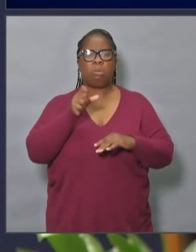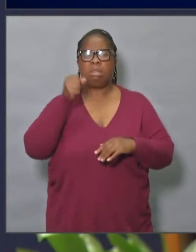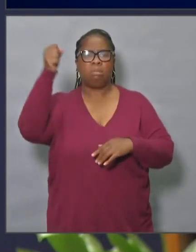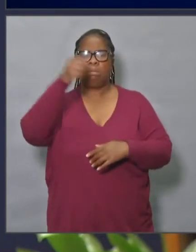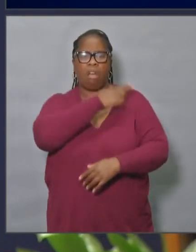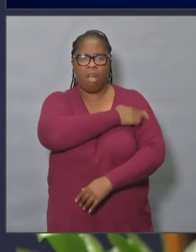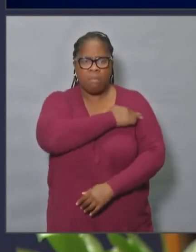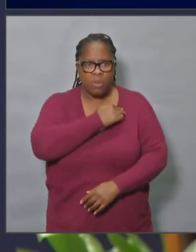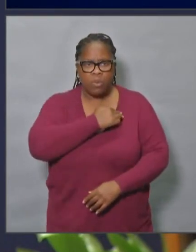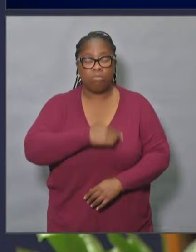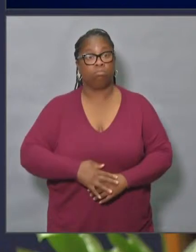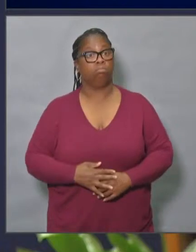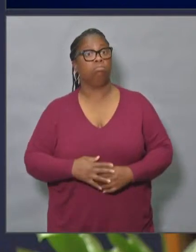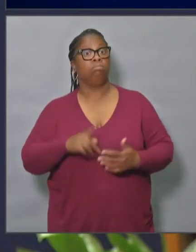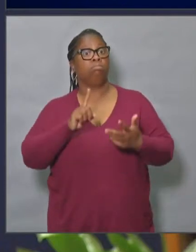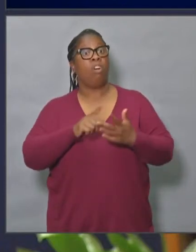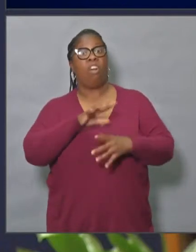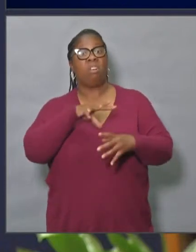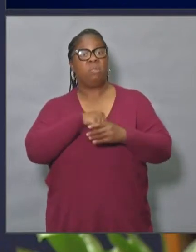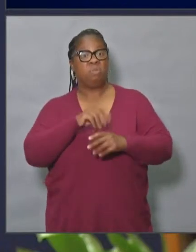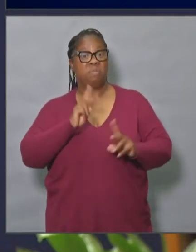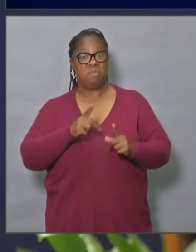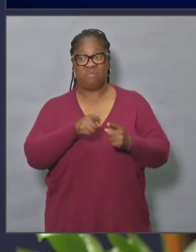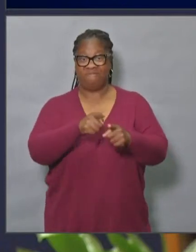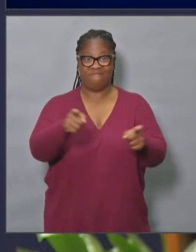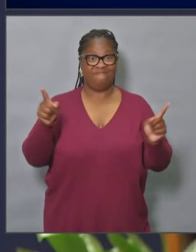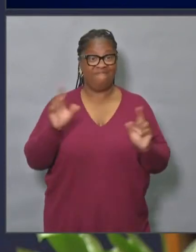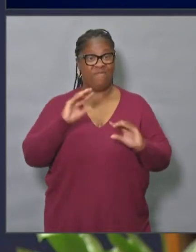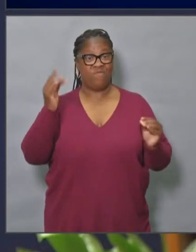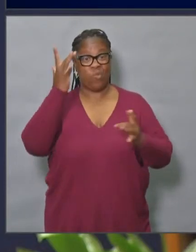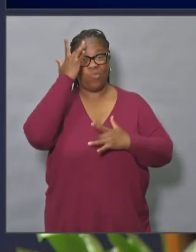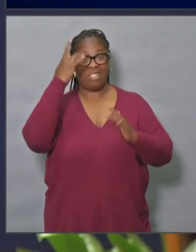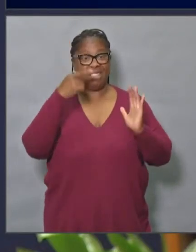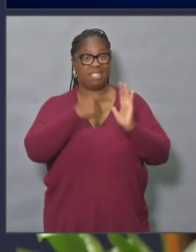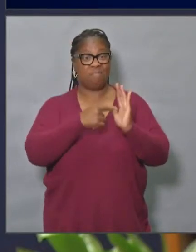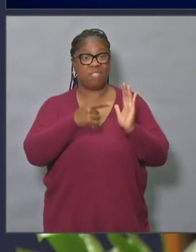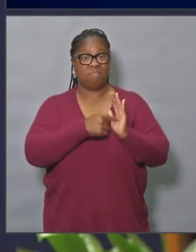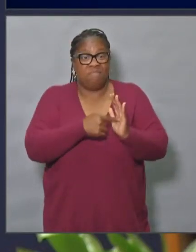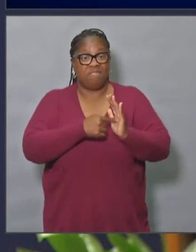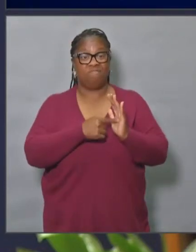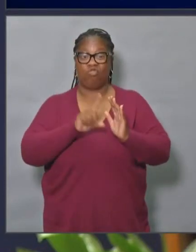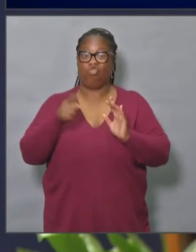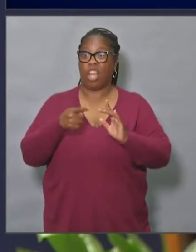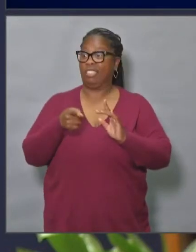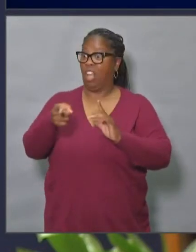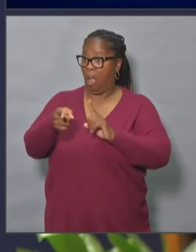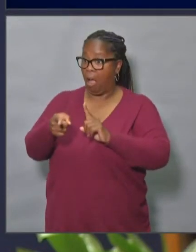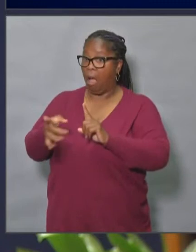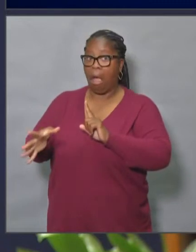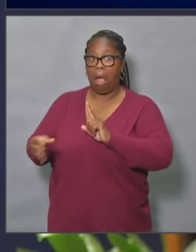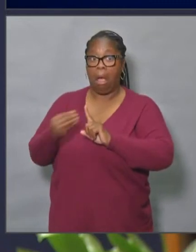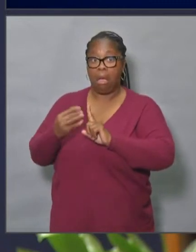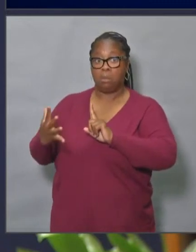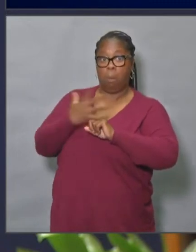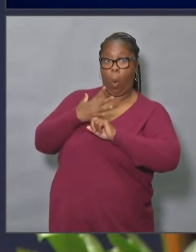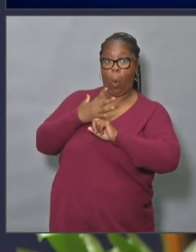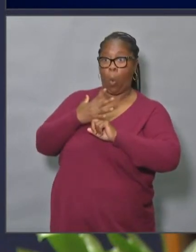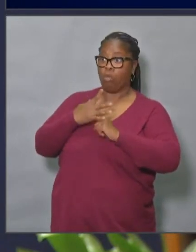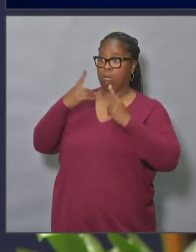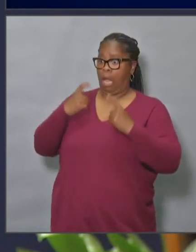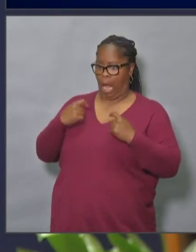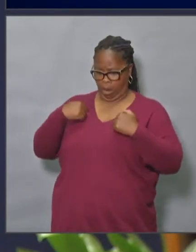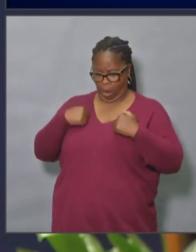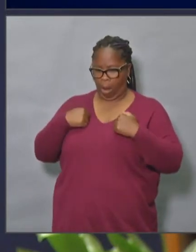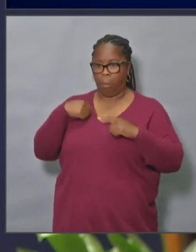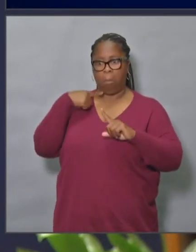includes people with no symptoms at all who are being tested as part of contact tracing efforts or as part of outbreak prevention and